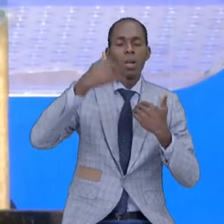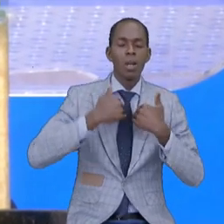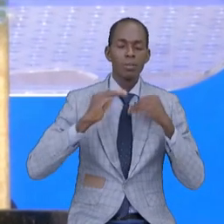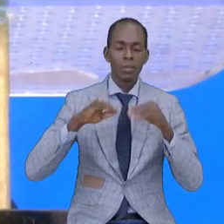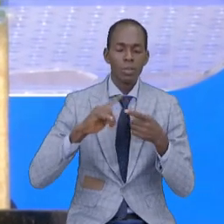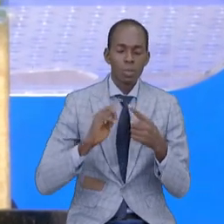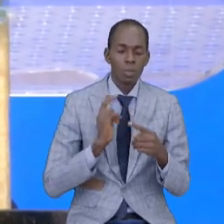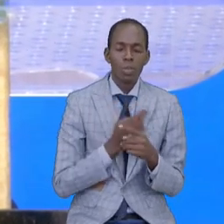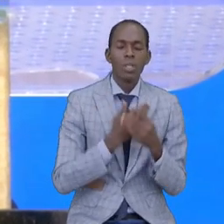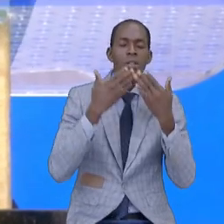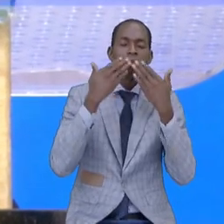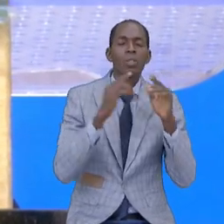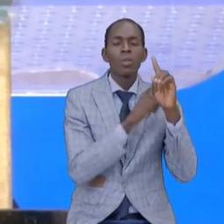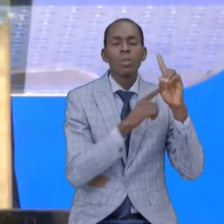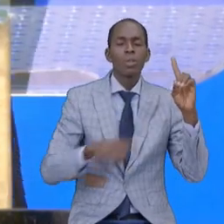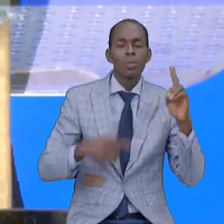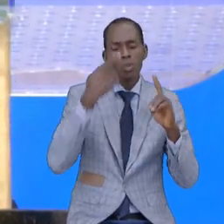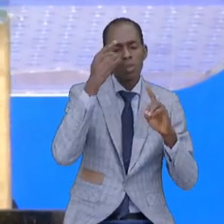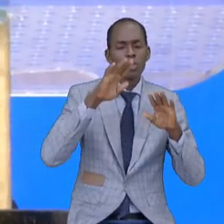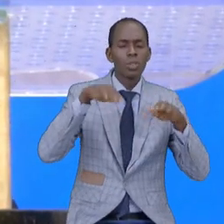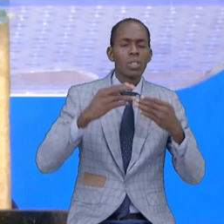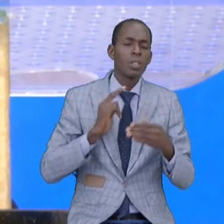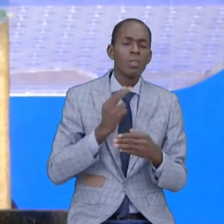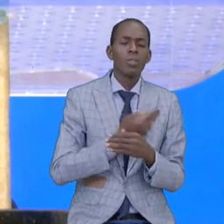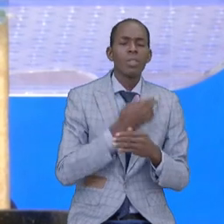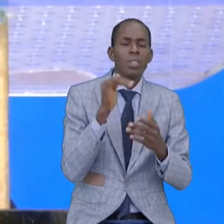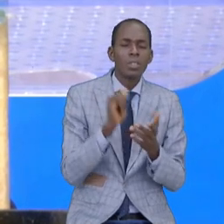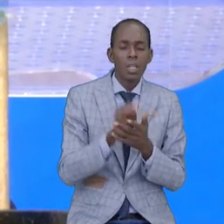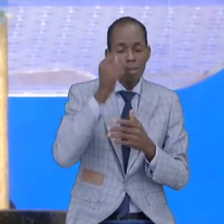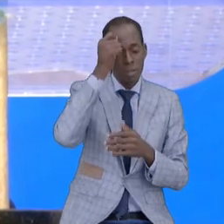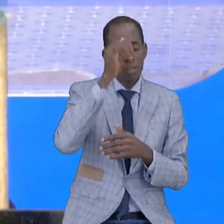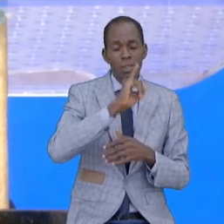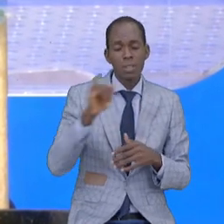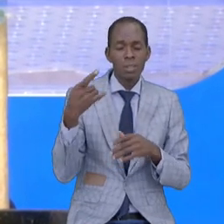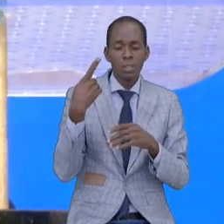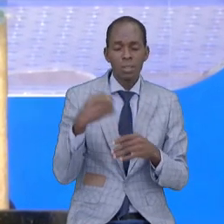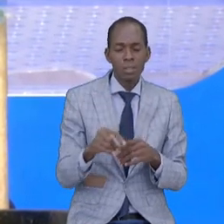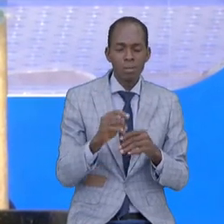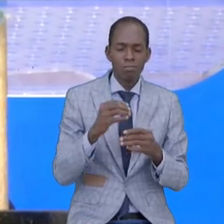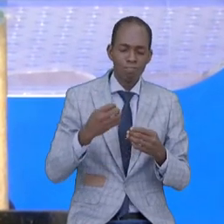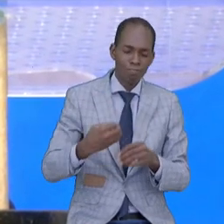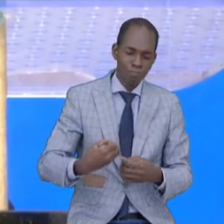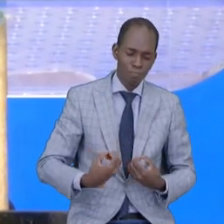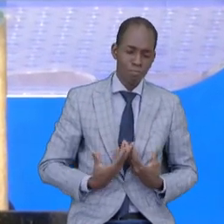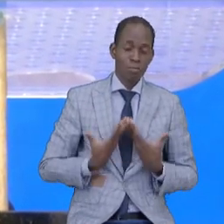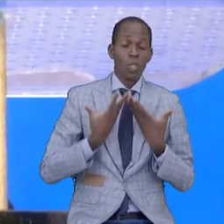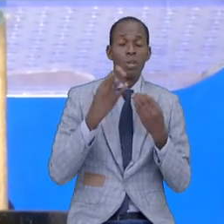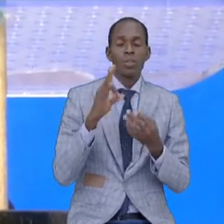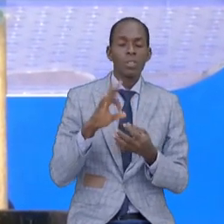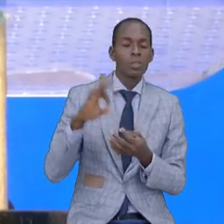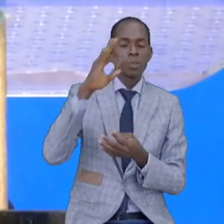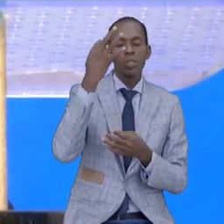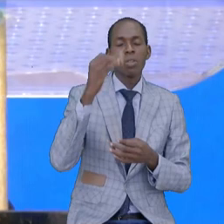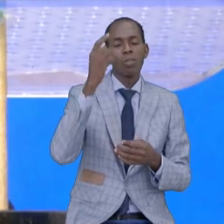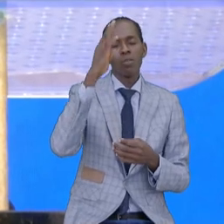And we thank you, Lord, because you grant us the illumination, the instruction, the inspiration of the Spirit of God that